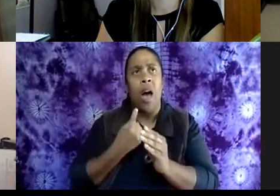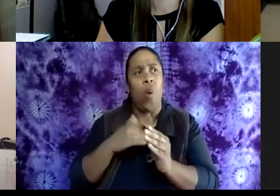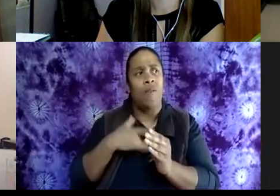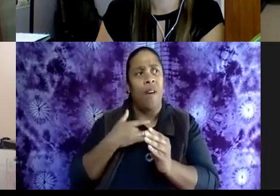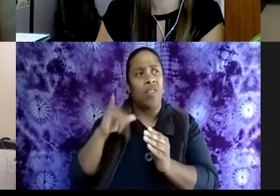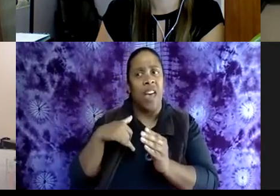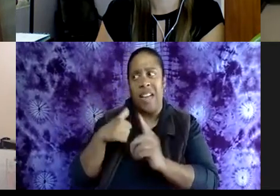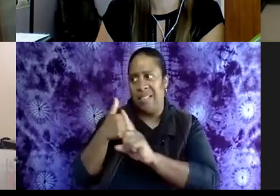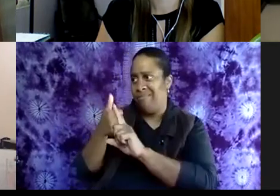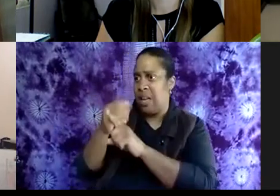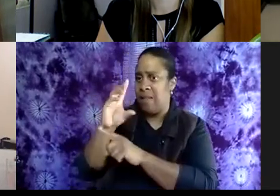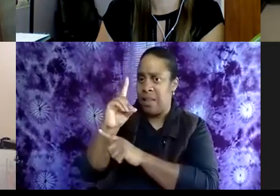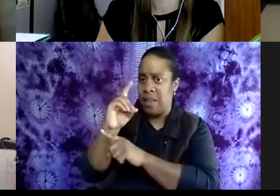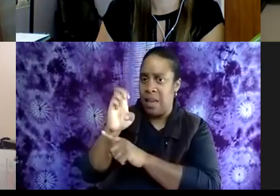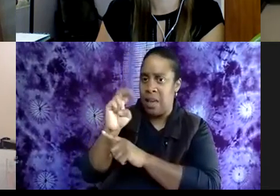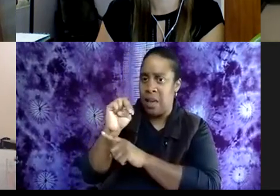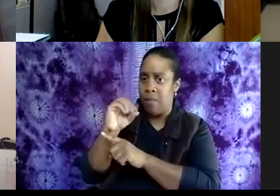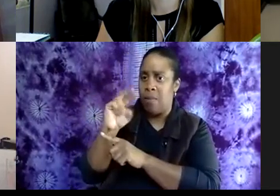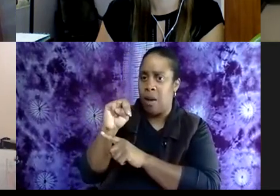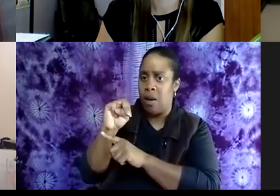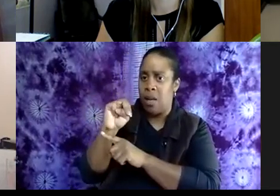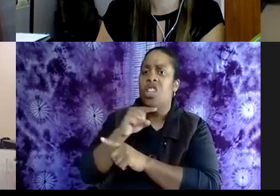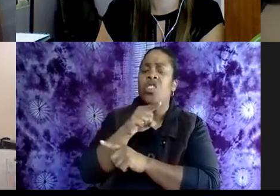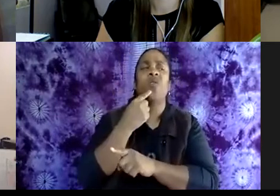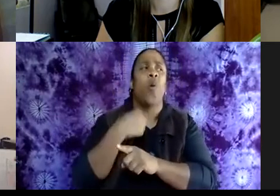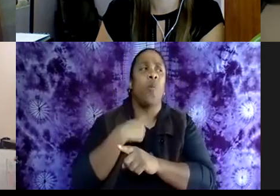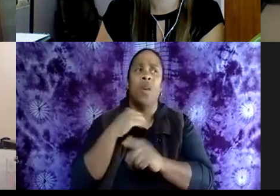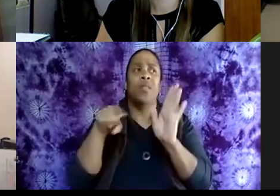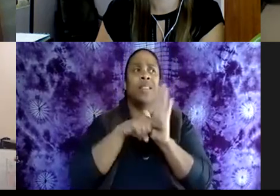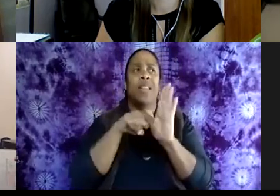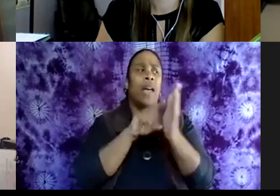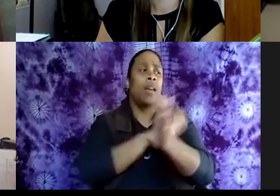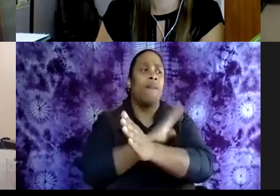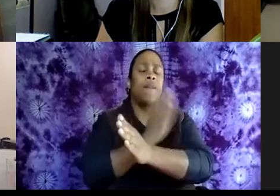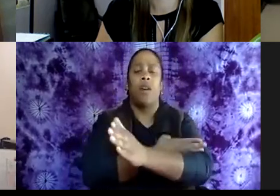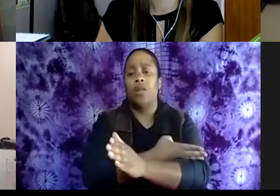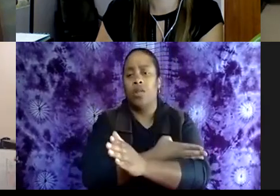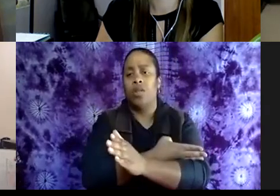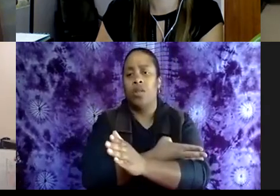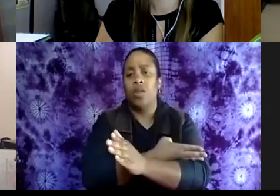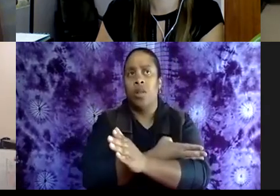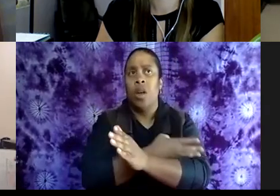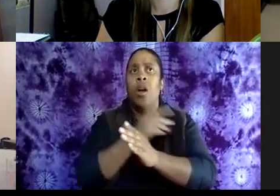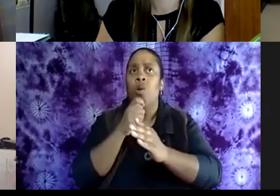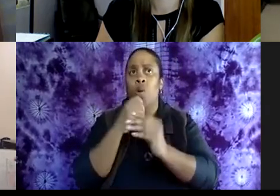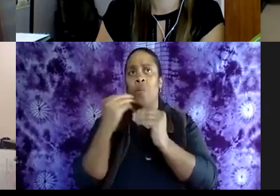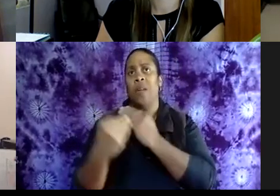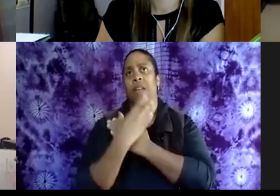demon, she said it's just a negative energy that has been influencing my